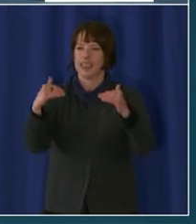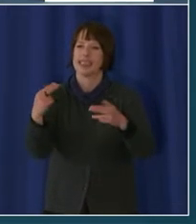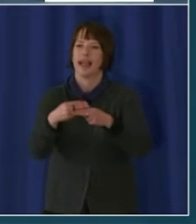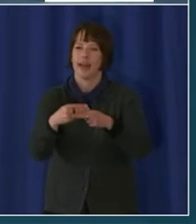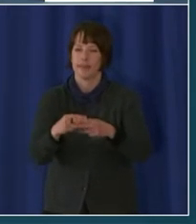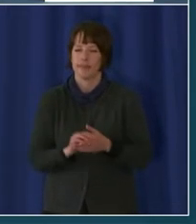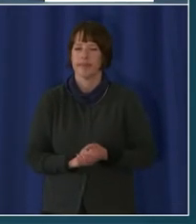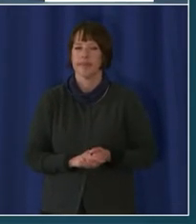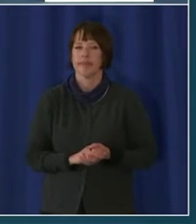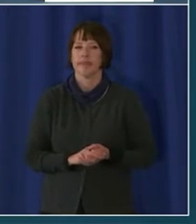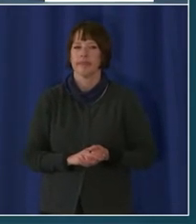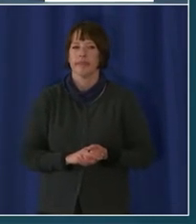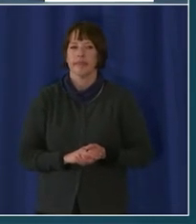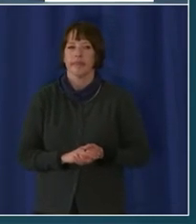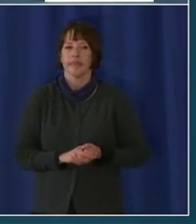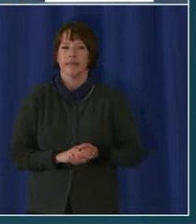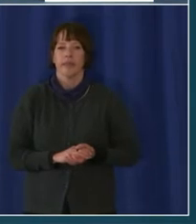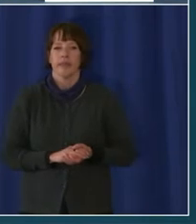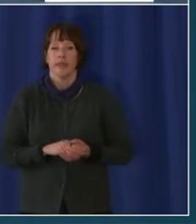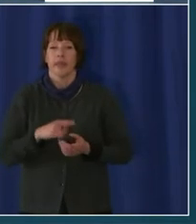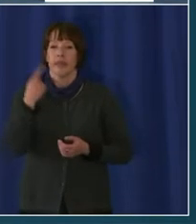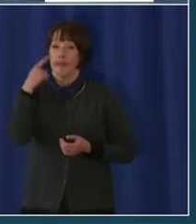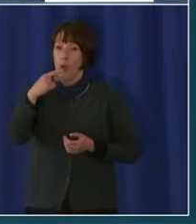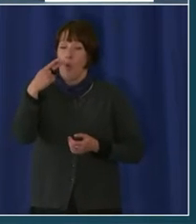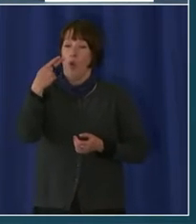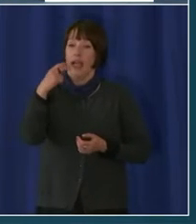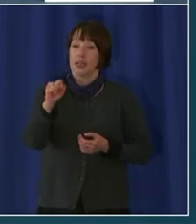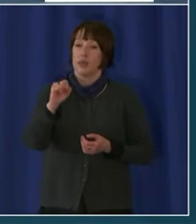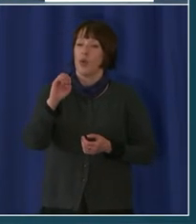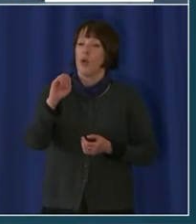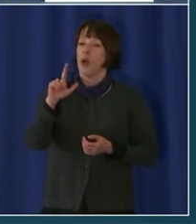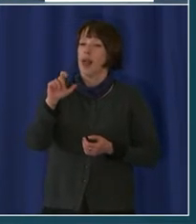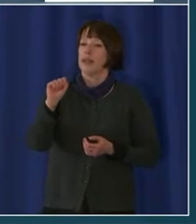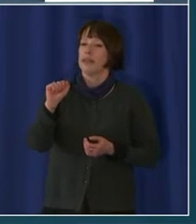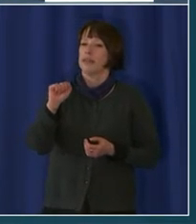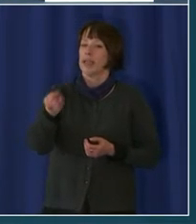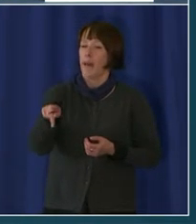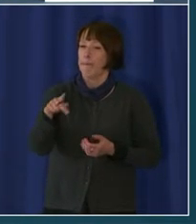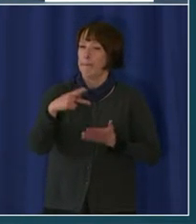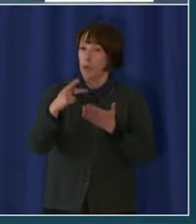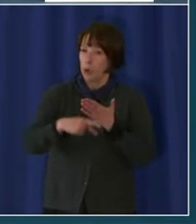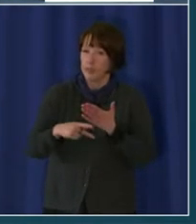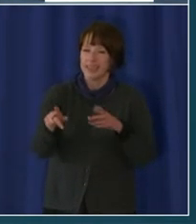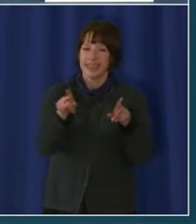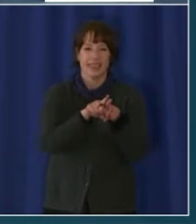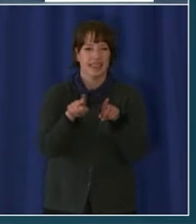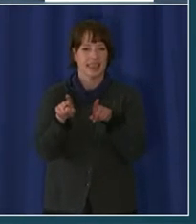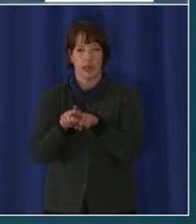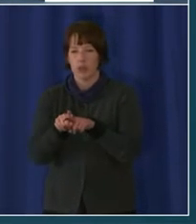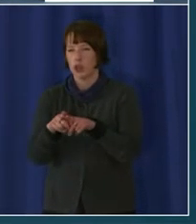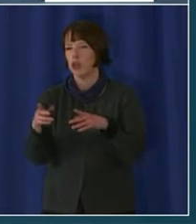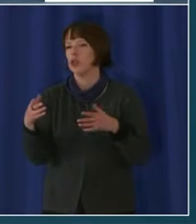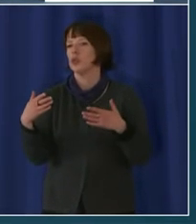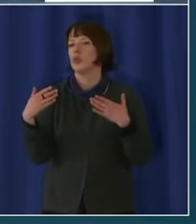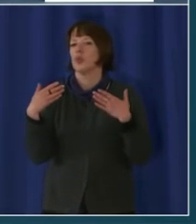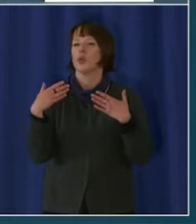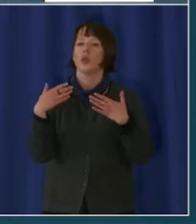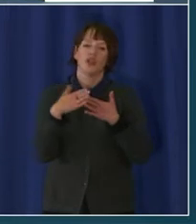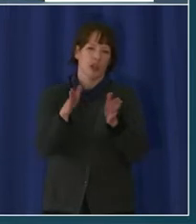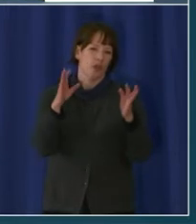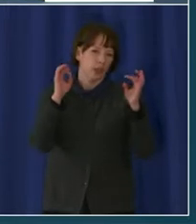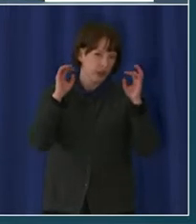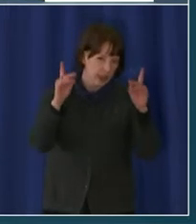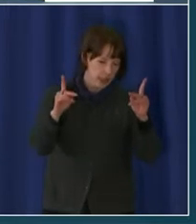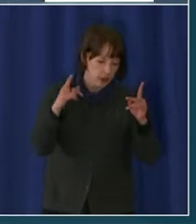addition. The last point on the high school LSAT program is similar to our general education high school LSAT